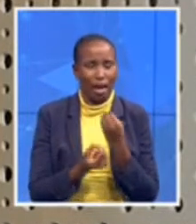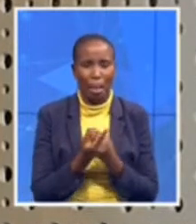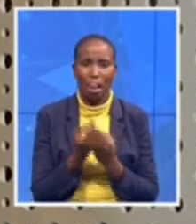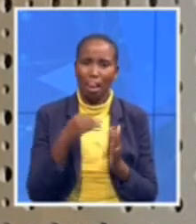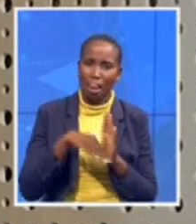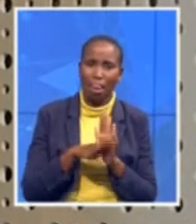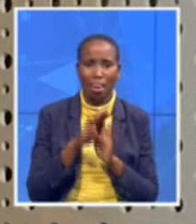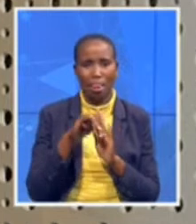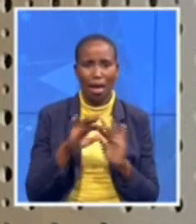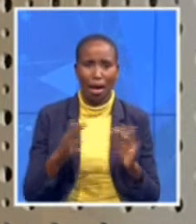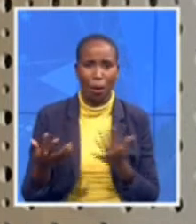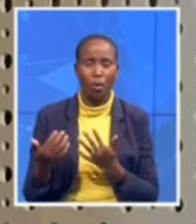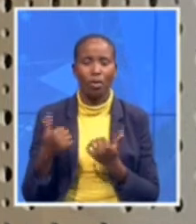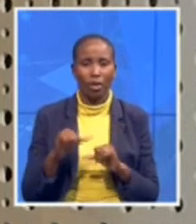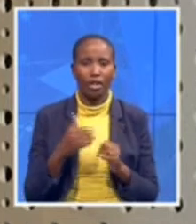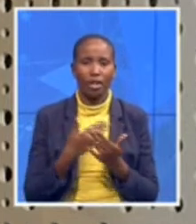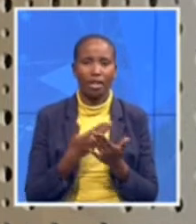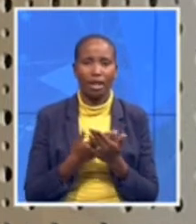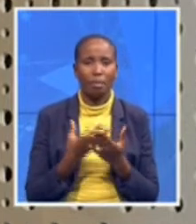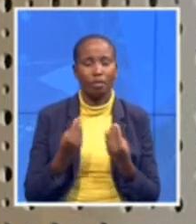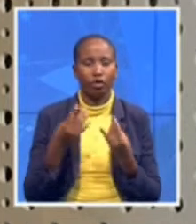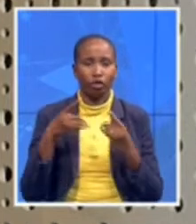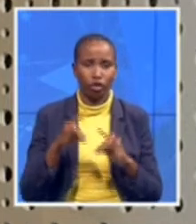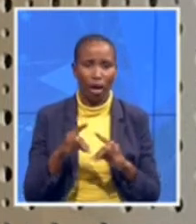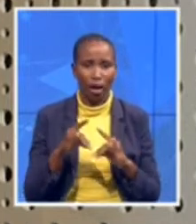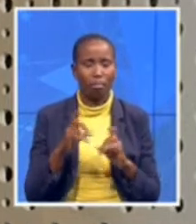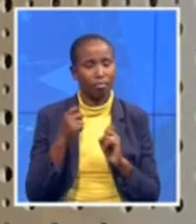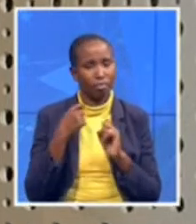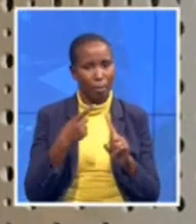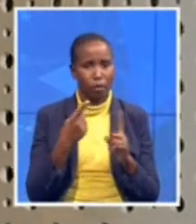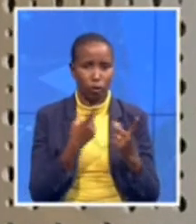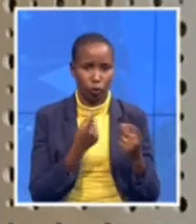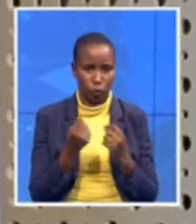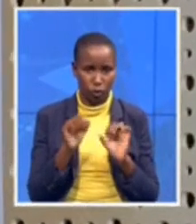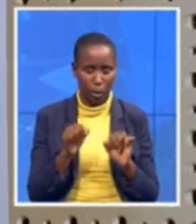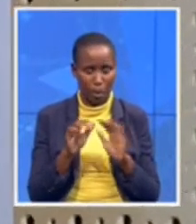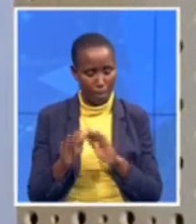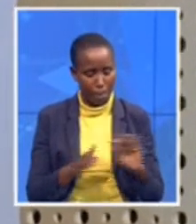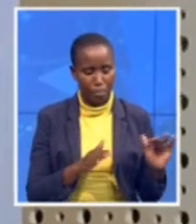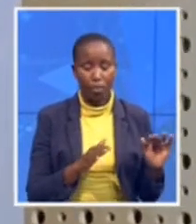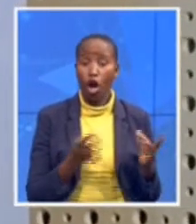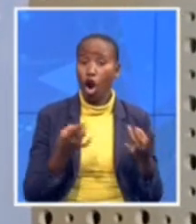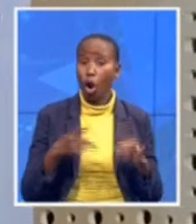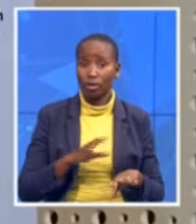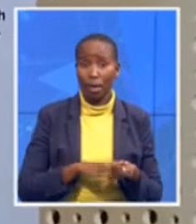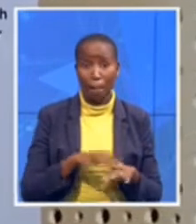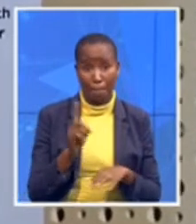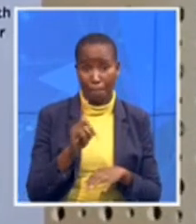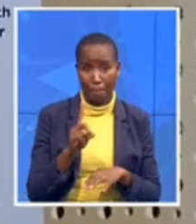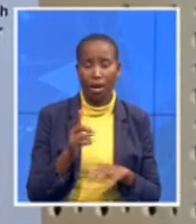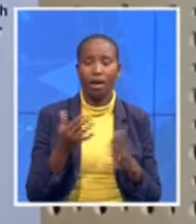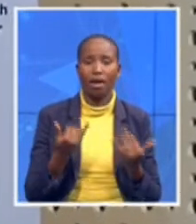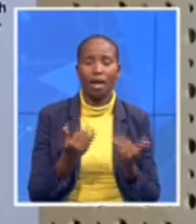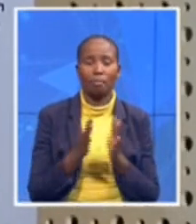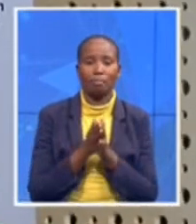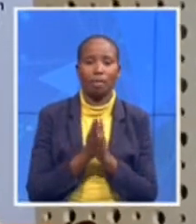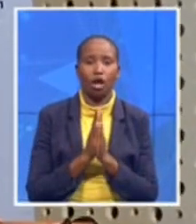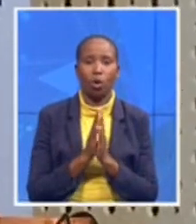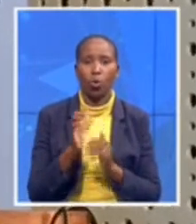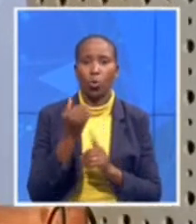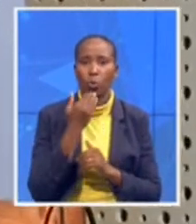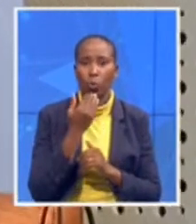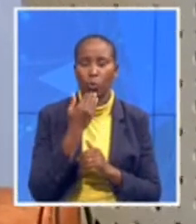on the purpose. Without further ado, I will request the Honourable Deputy Minister to take